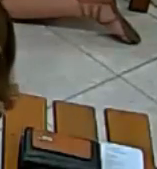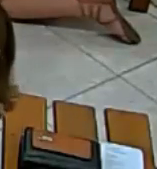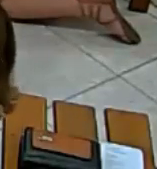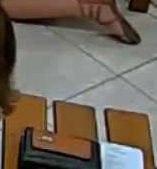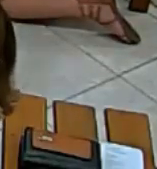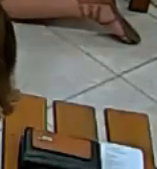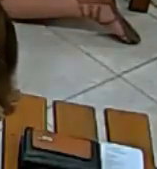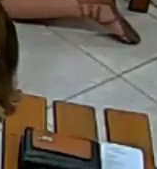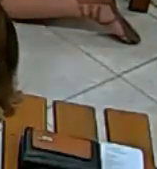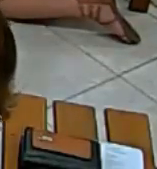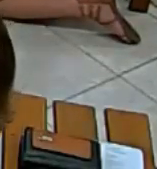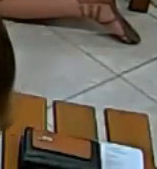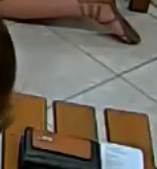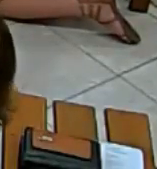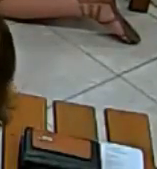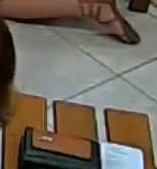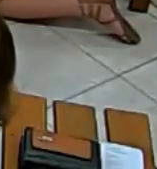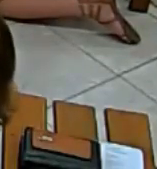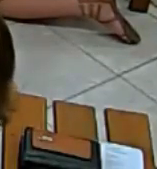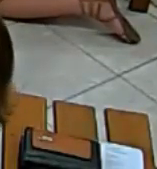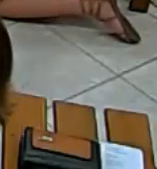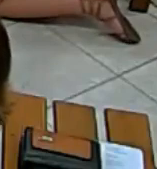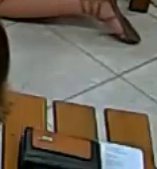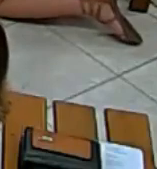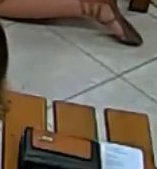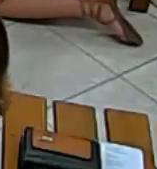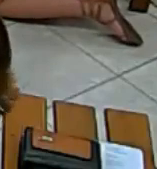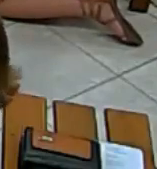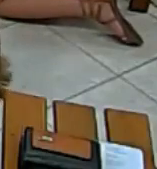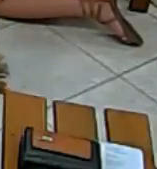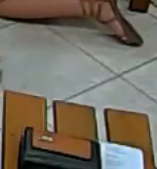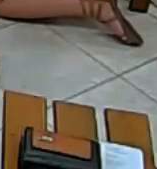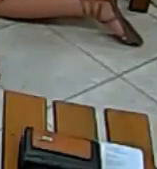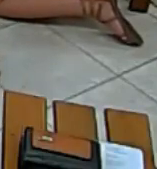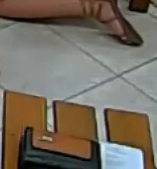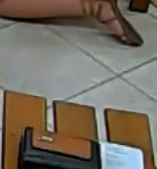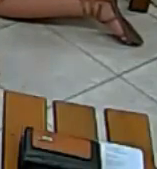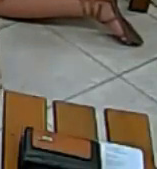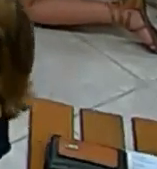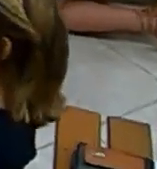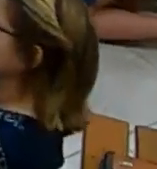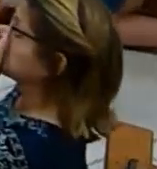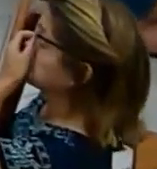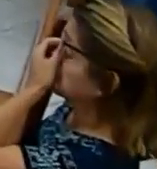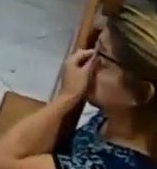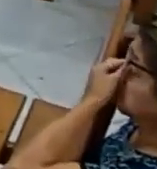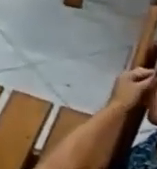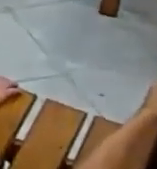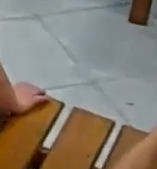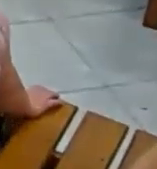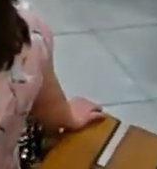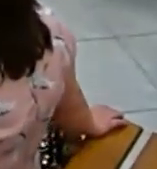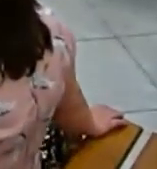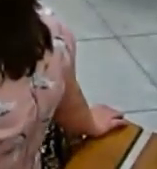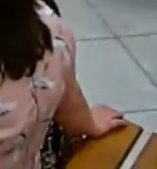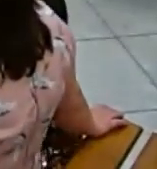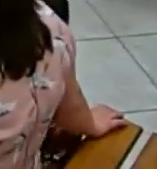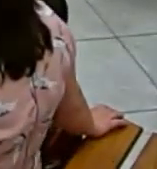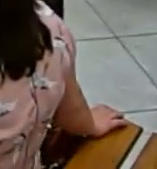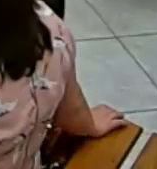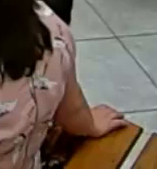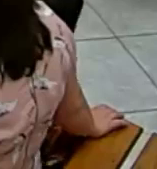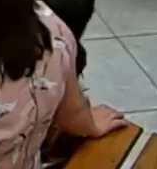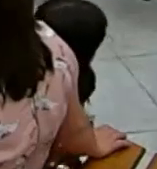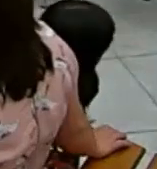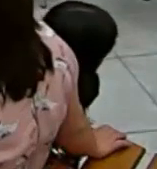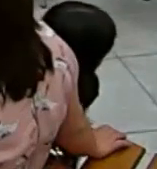We ask blessings upon the children, intermediate, adolescents, so we can preserve them, keep them, give them